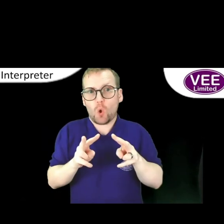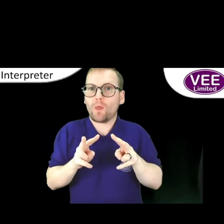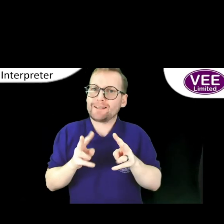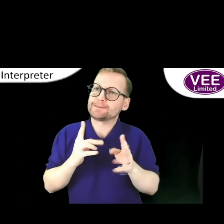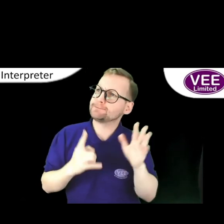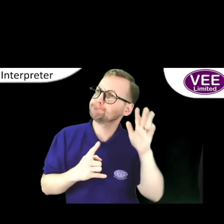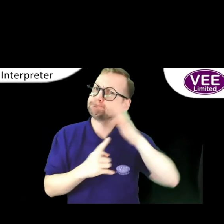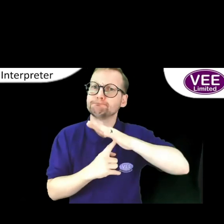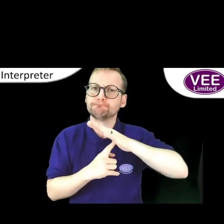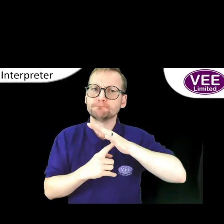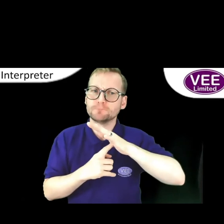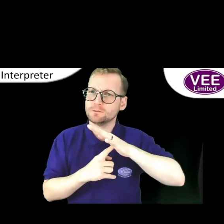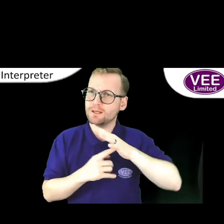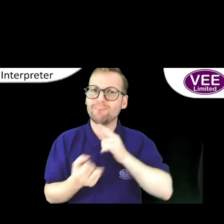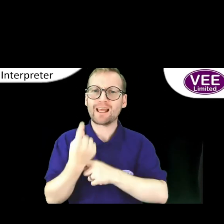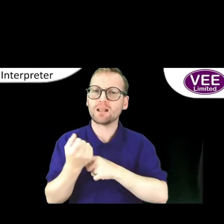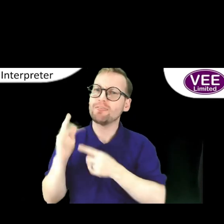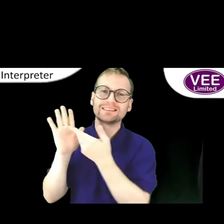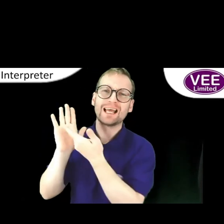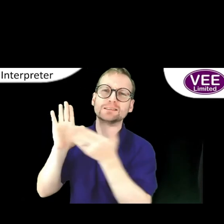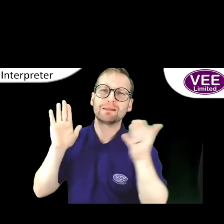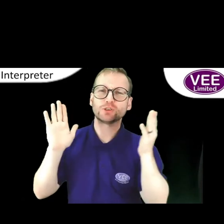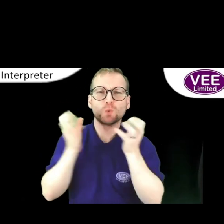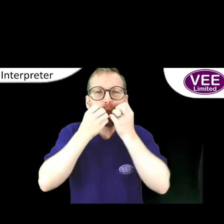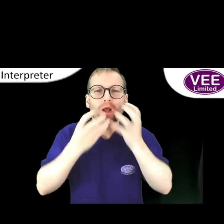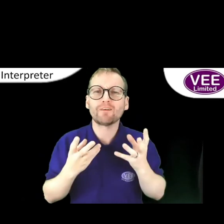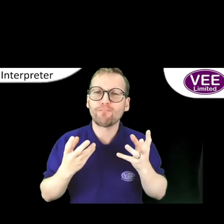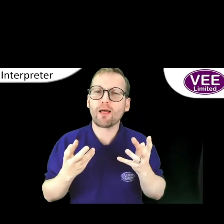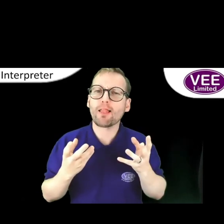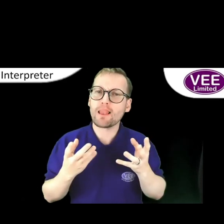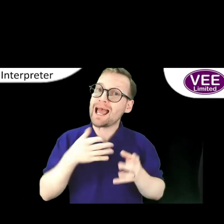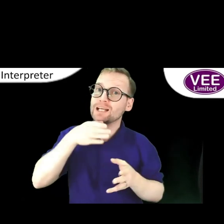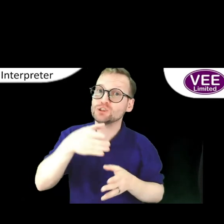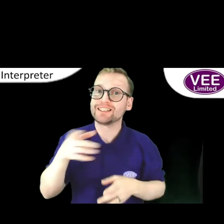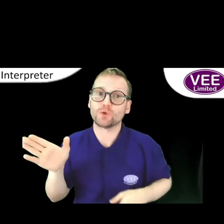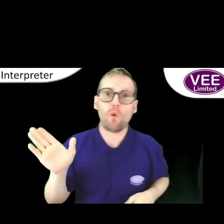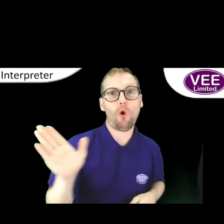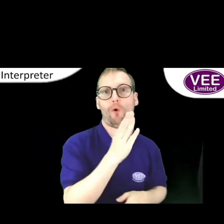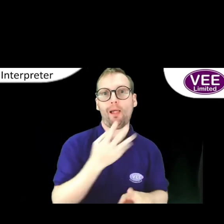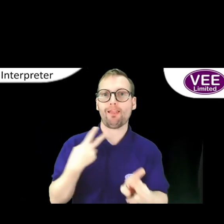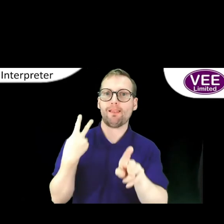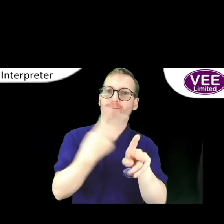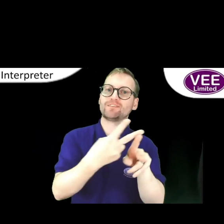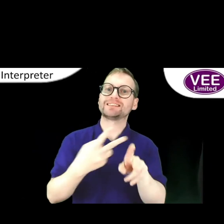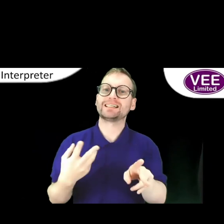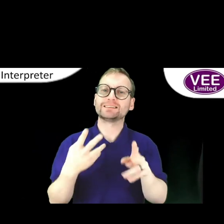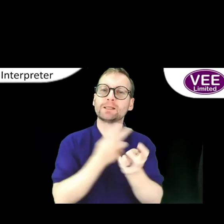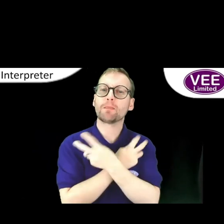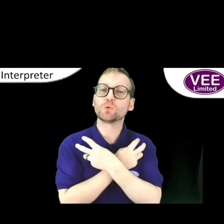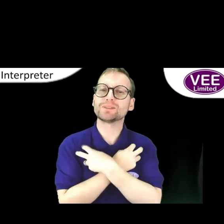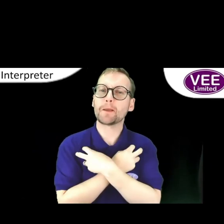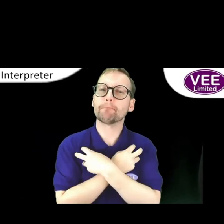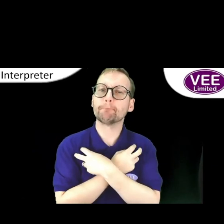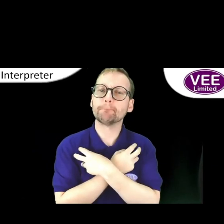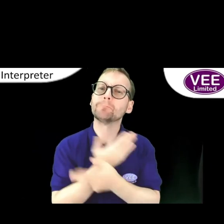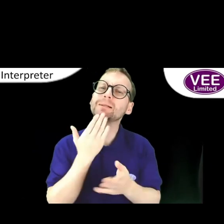and for having this exhibition, this wonderful exhibition that I suggest you all take a look at in the museum there.